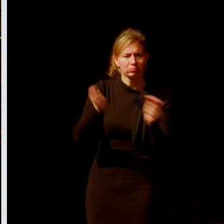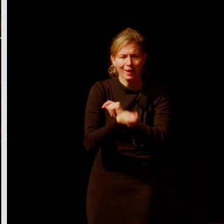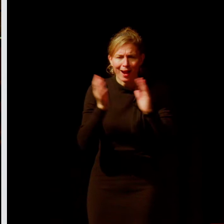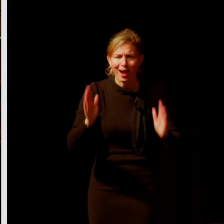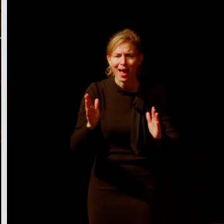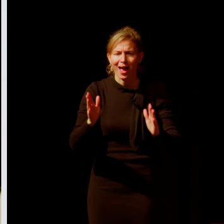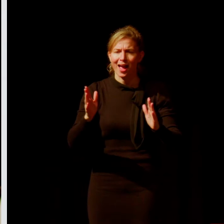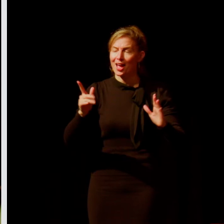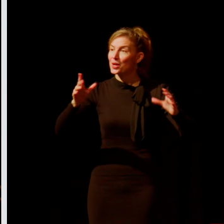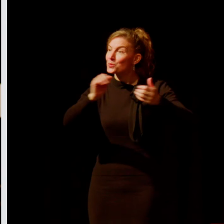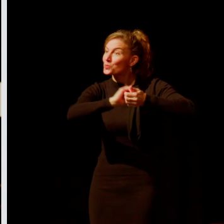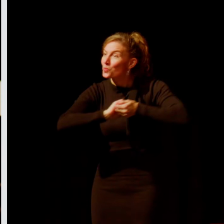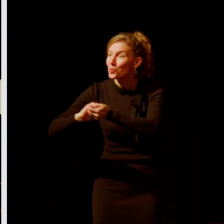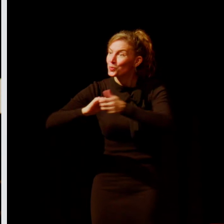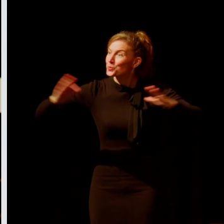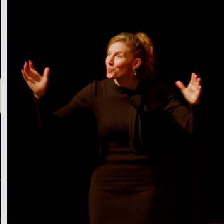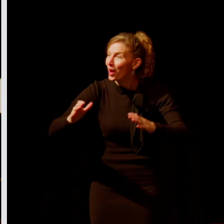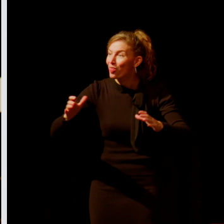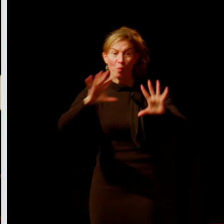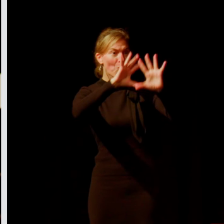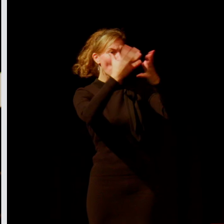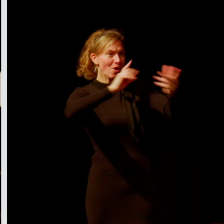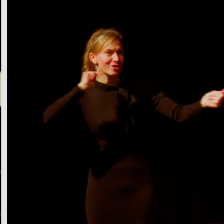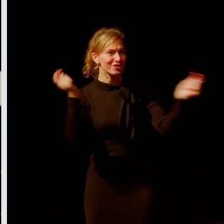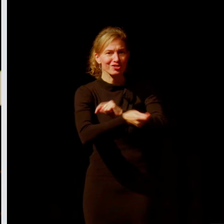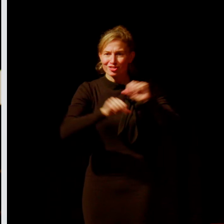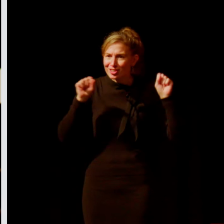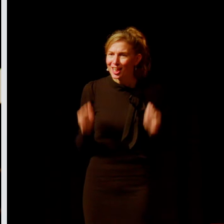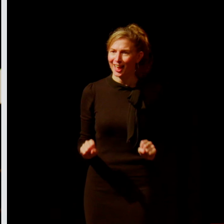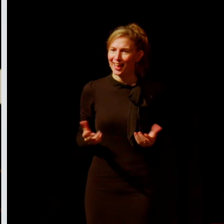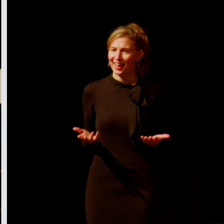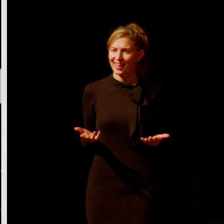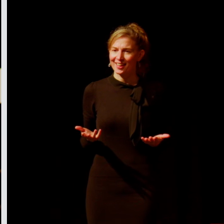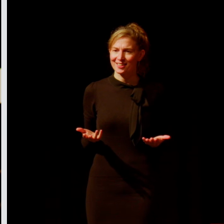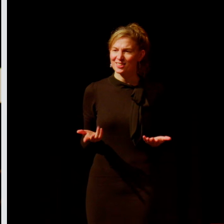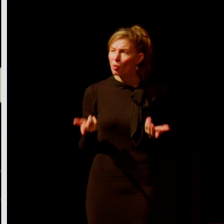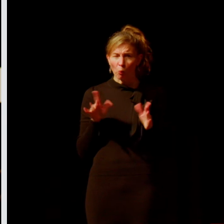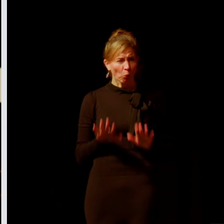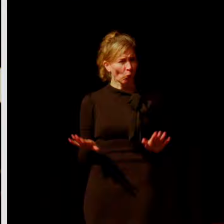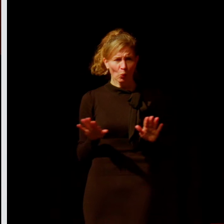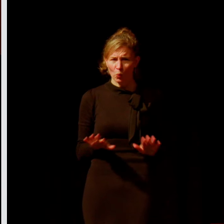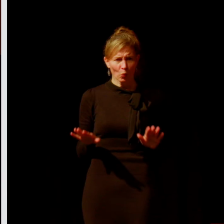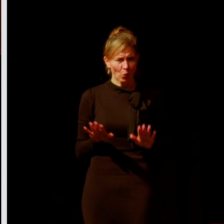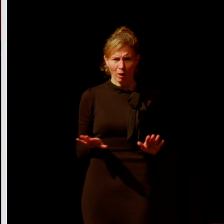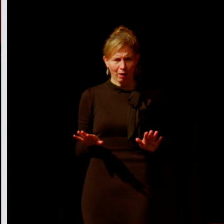Together we can change the world. So what are we waiting for?